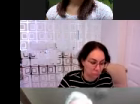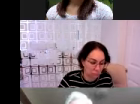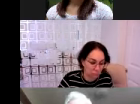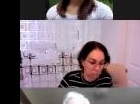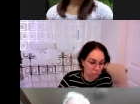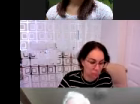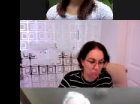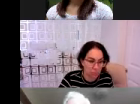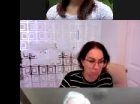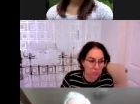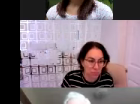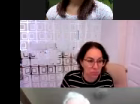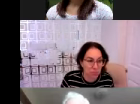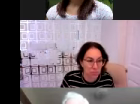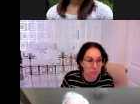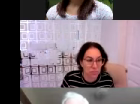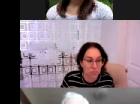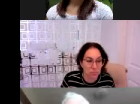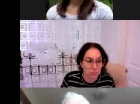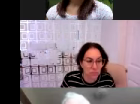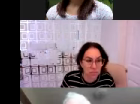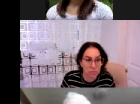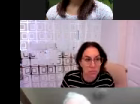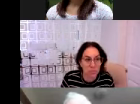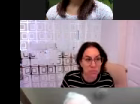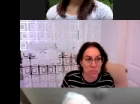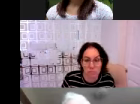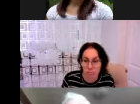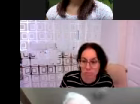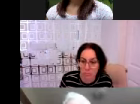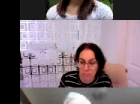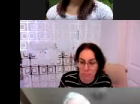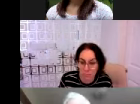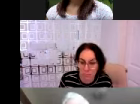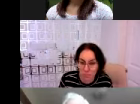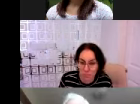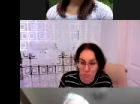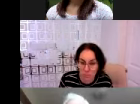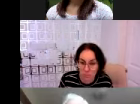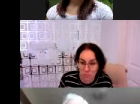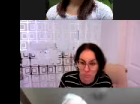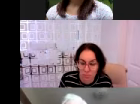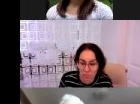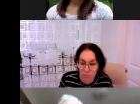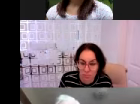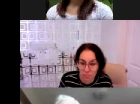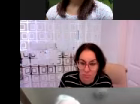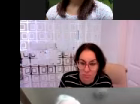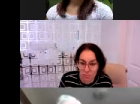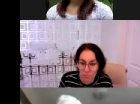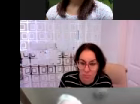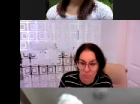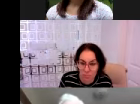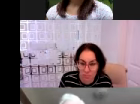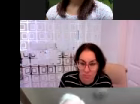subject that was randomly selected from our sample, showing in blue the mean diffusivity values for their ILF, in green